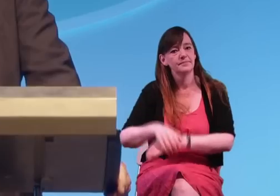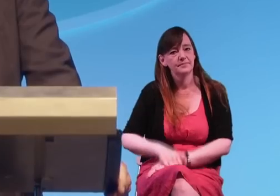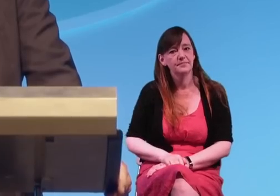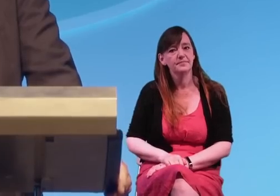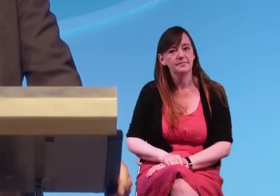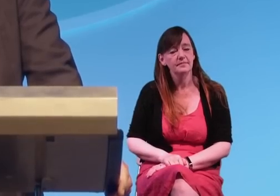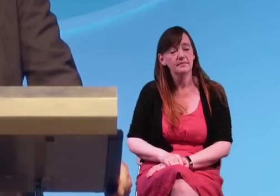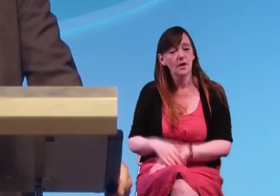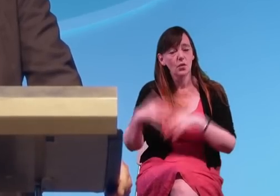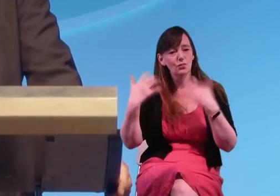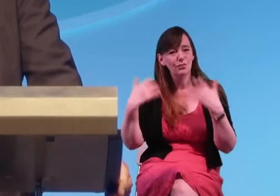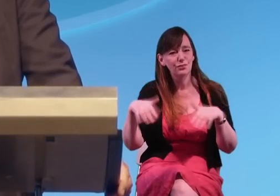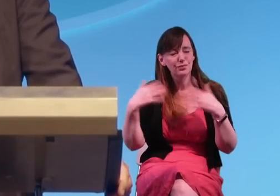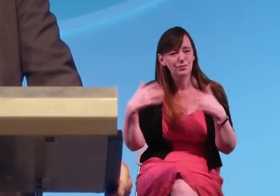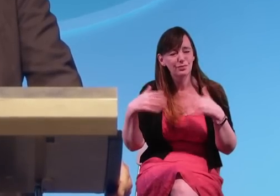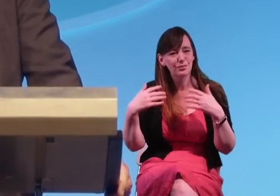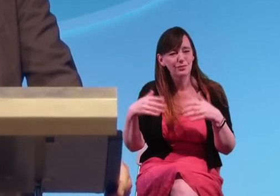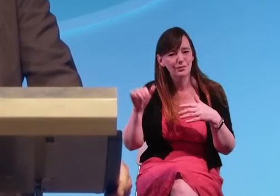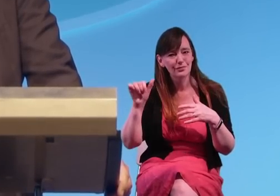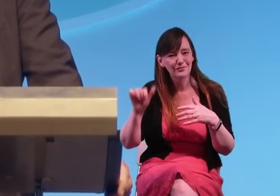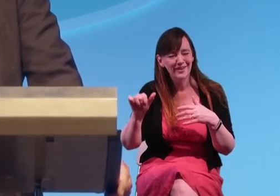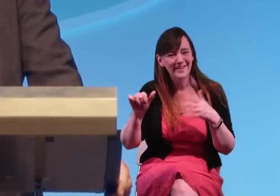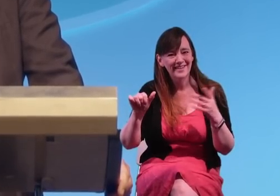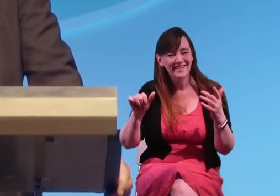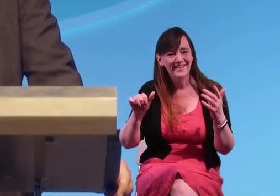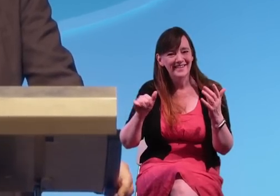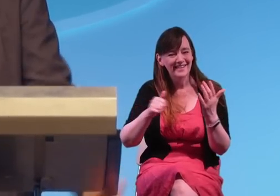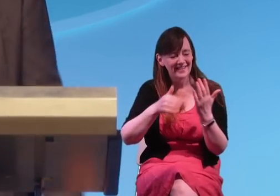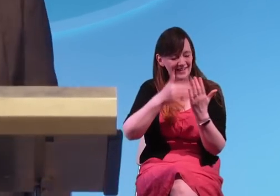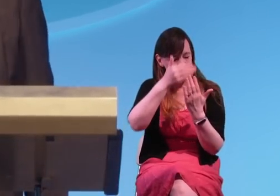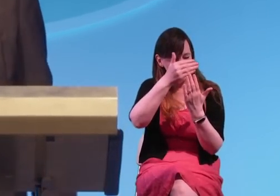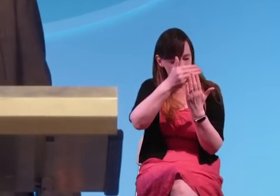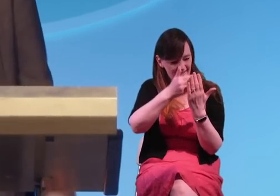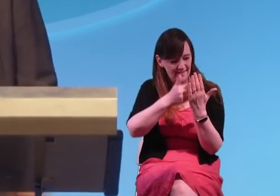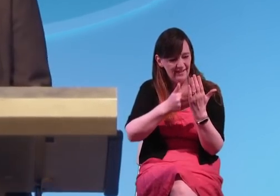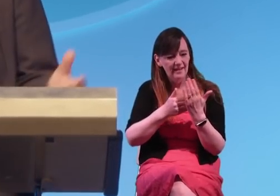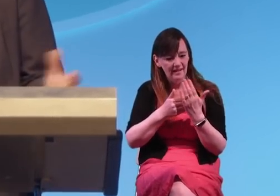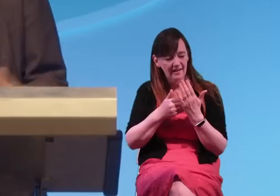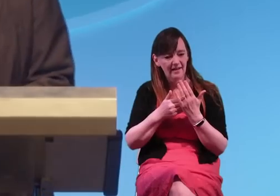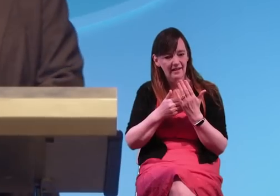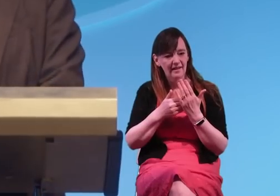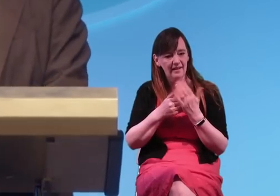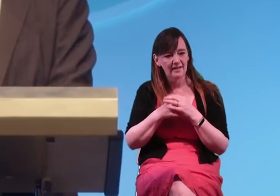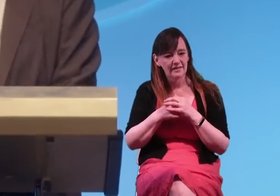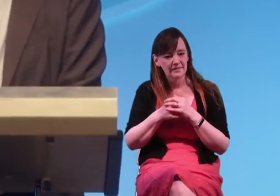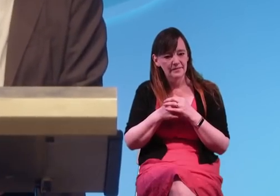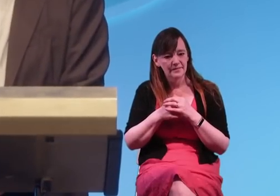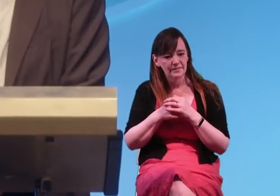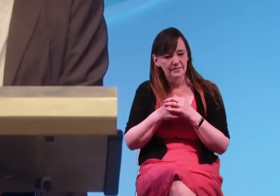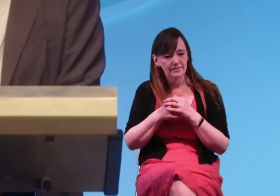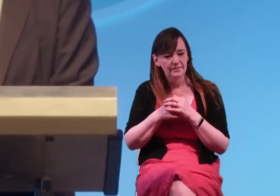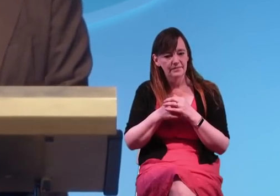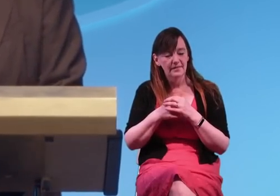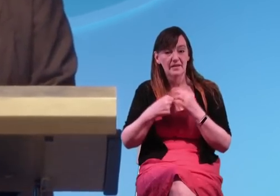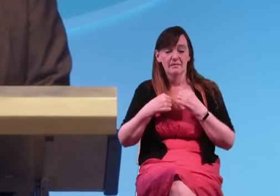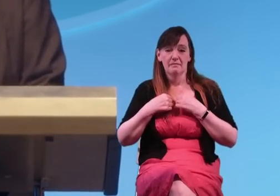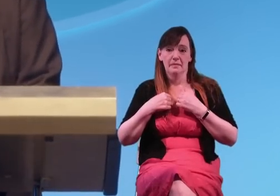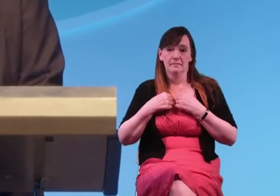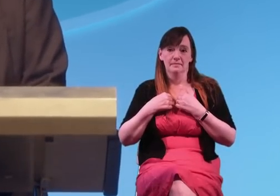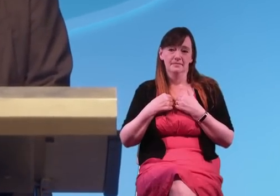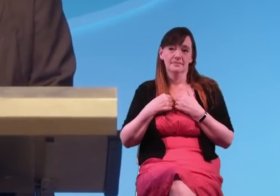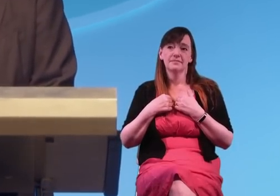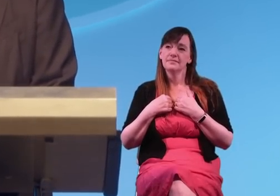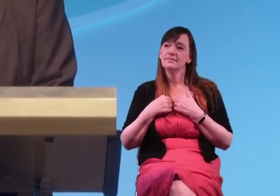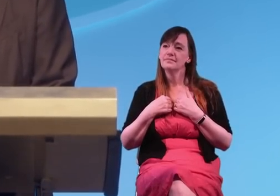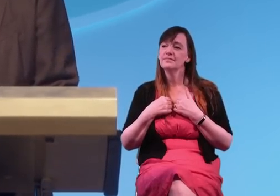It's quite wonderful, isn't it, as you go on a little while. And if you're like me, I'm greatly helped, as